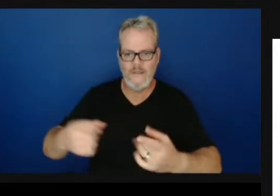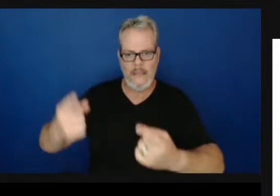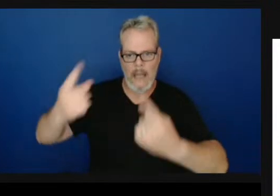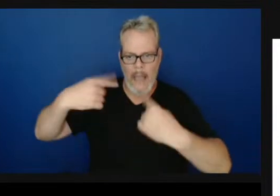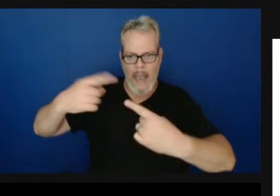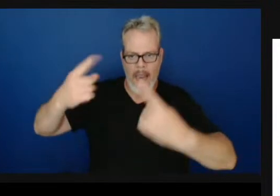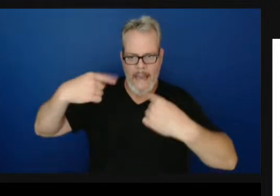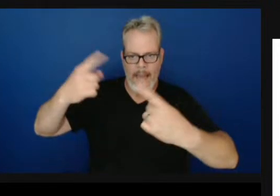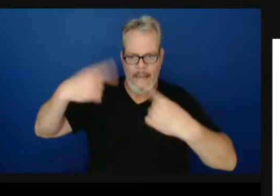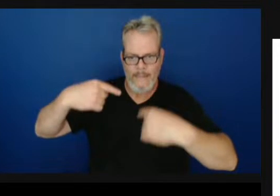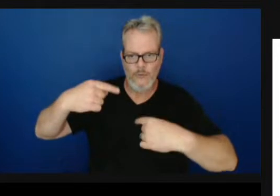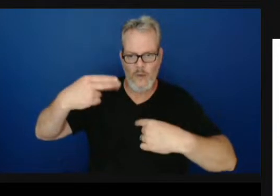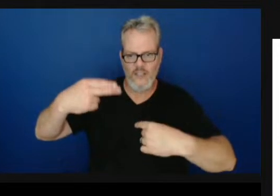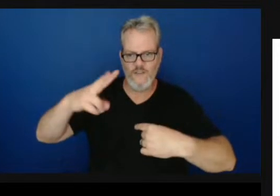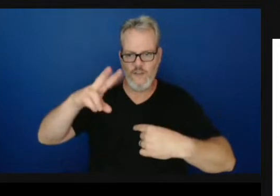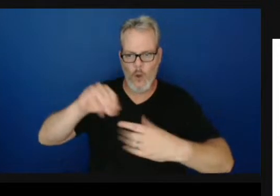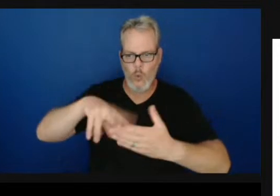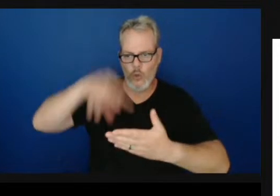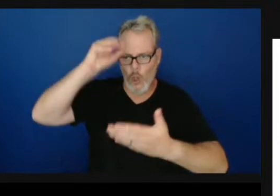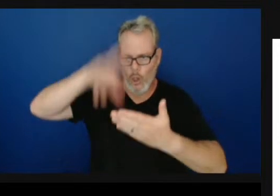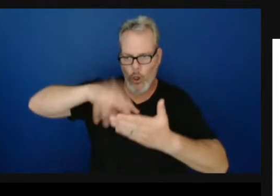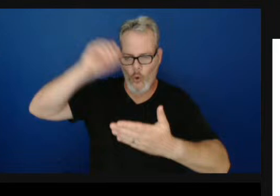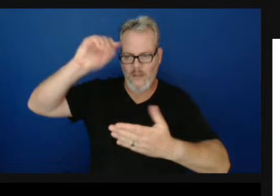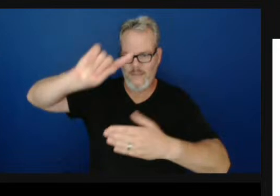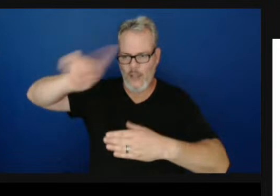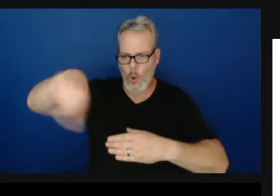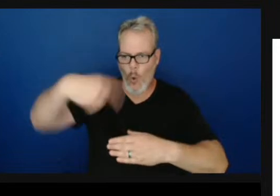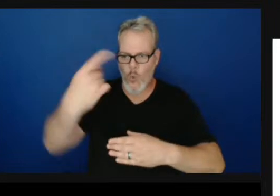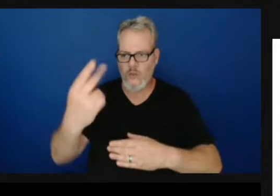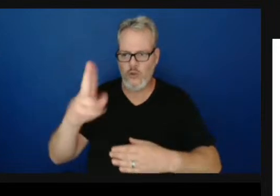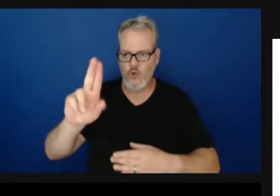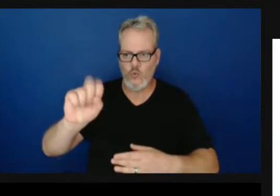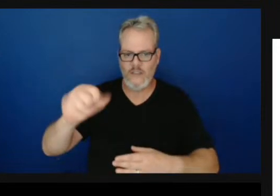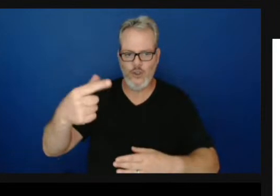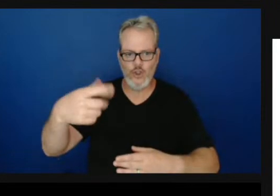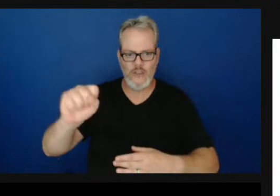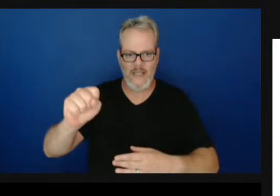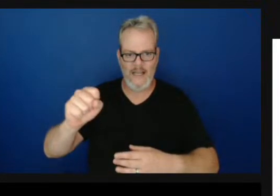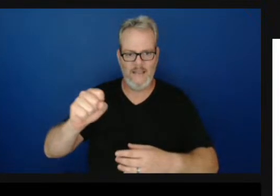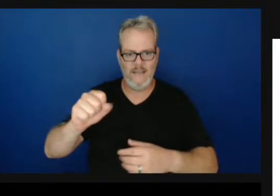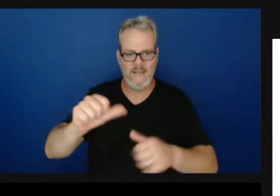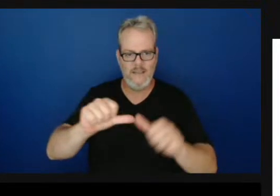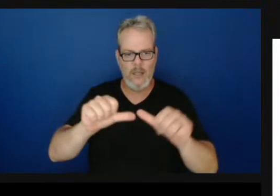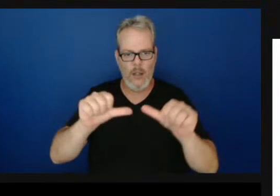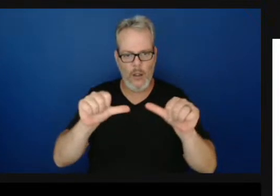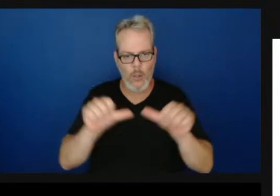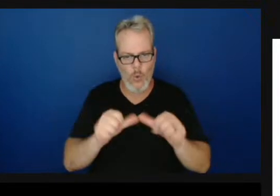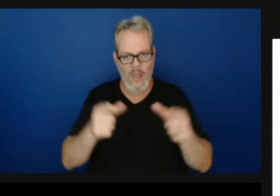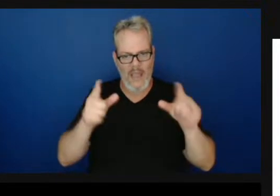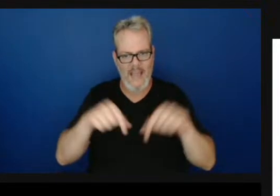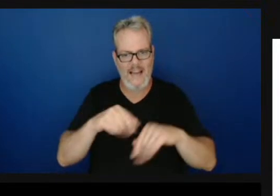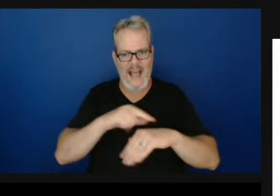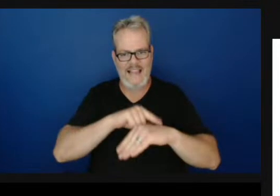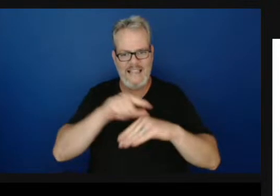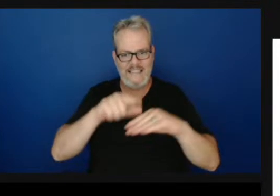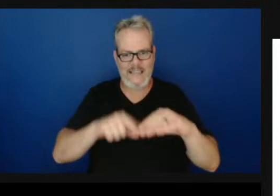experience the only USGS observatory located at the summit of an active volcano.